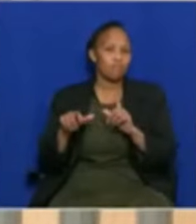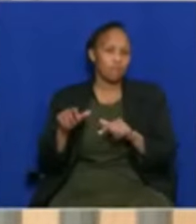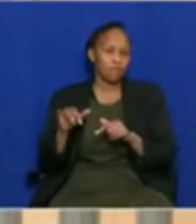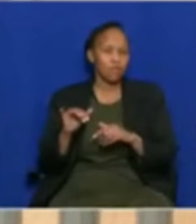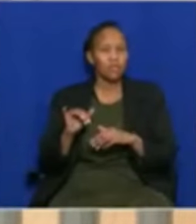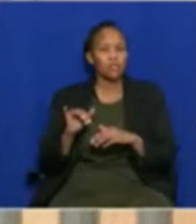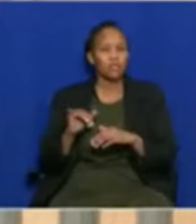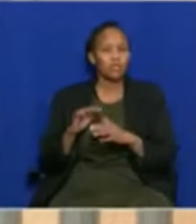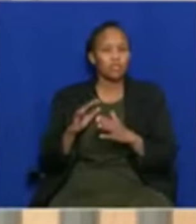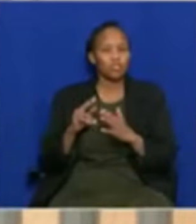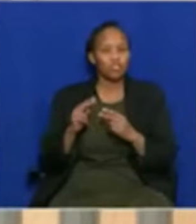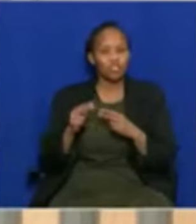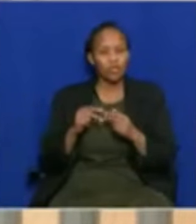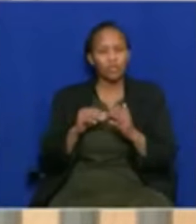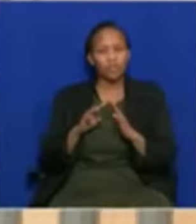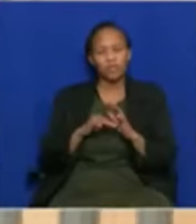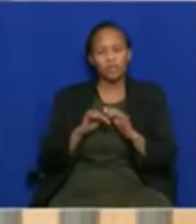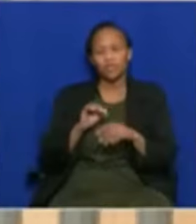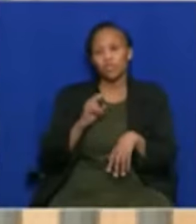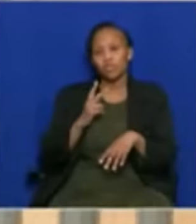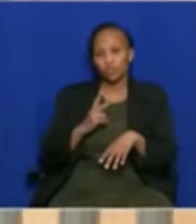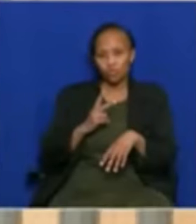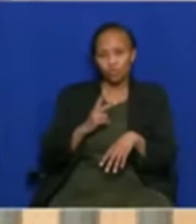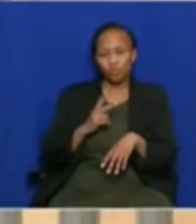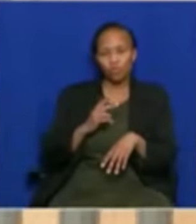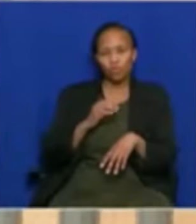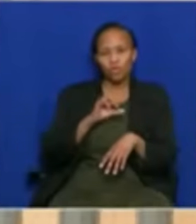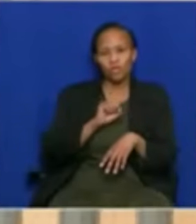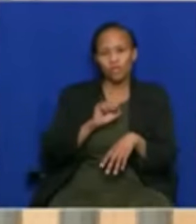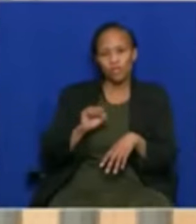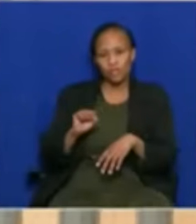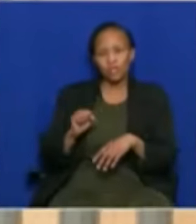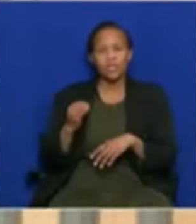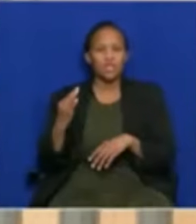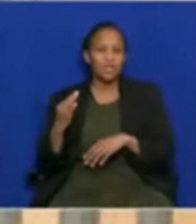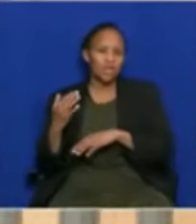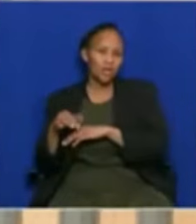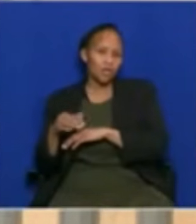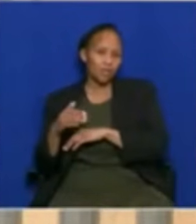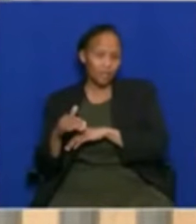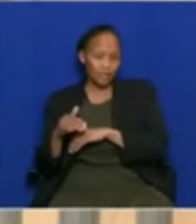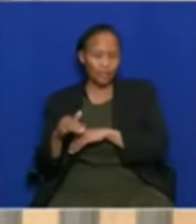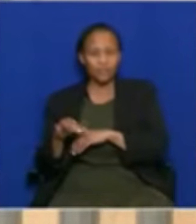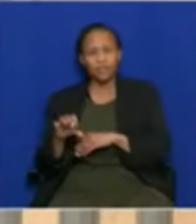TSS and 3 from outside SAPS. That's what we've just confirmed from the minutes, correct?